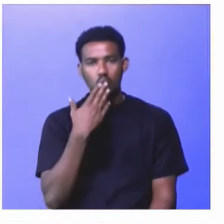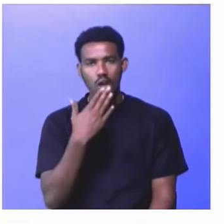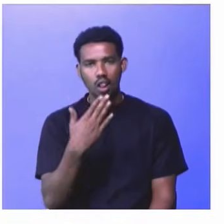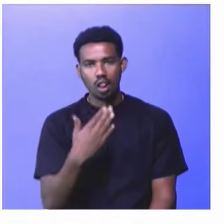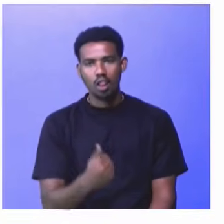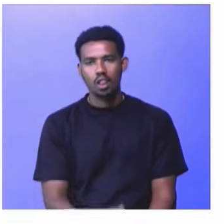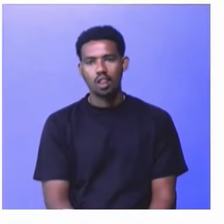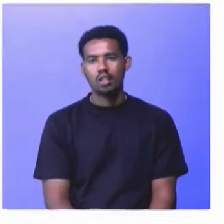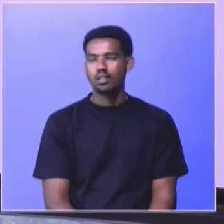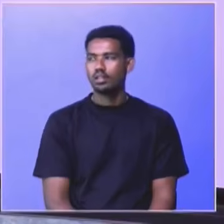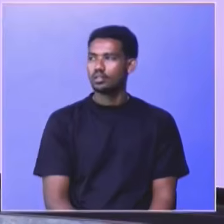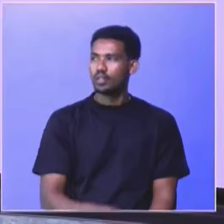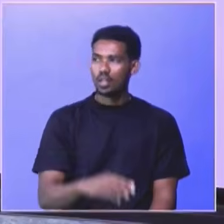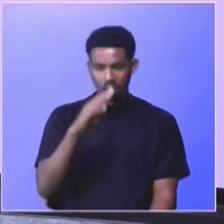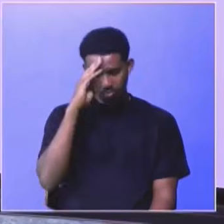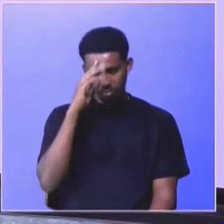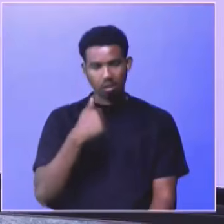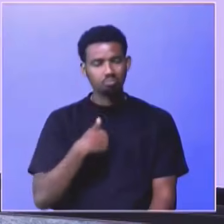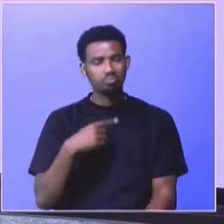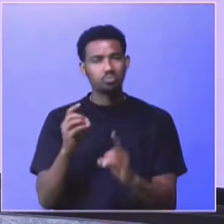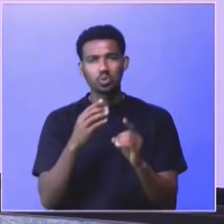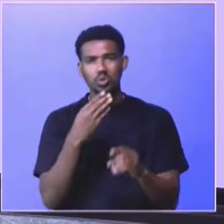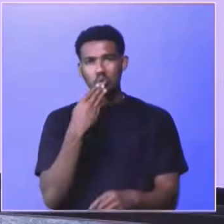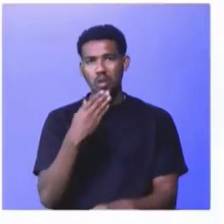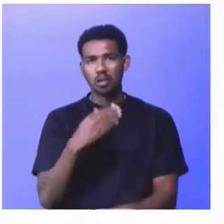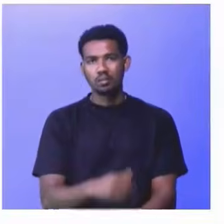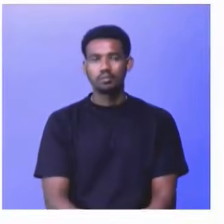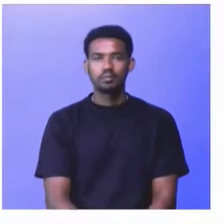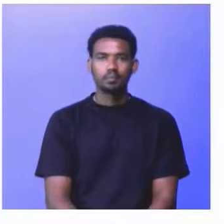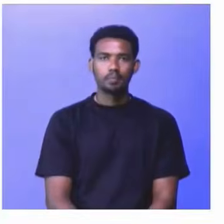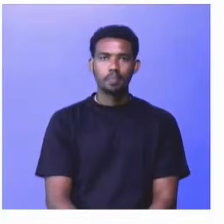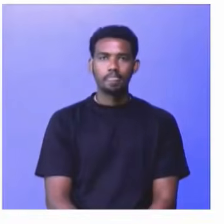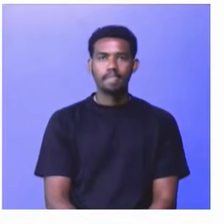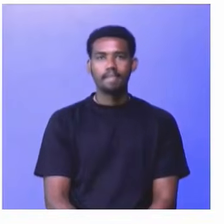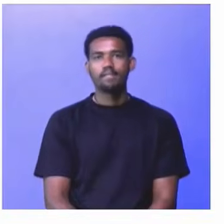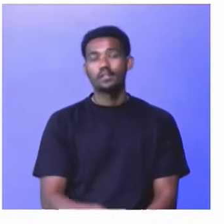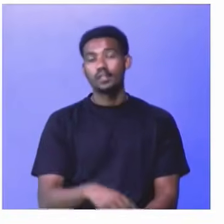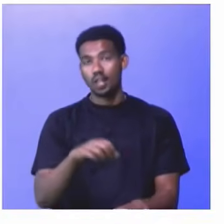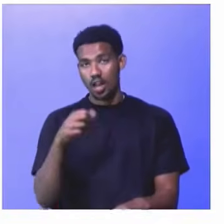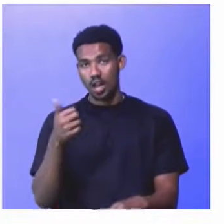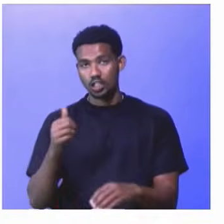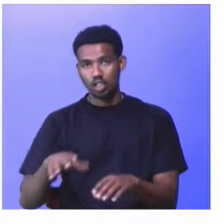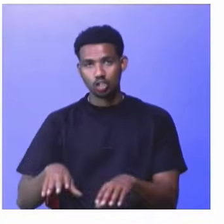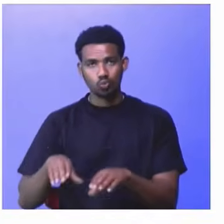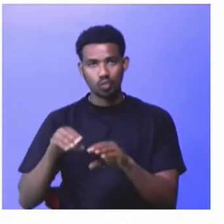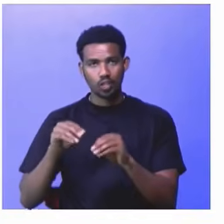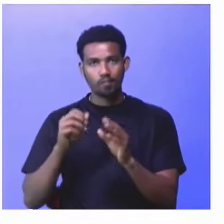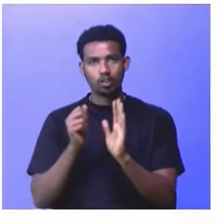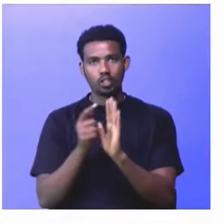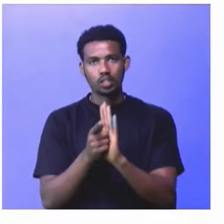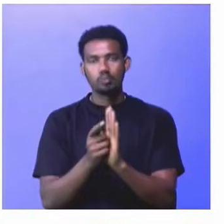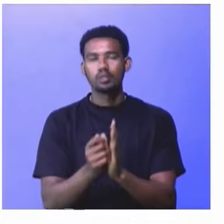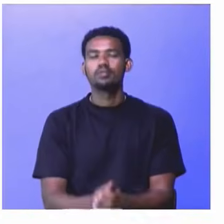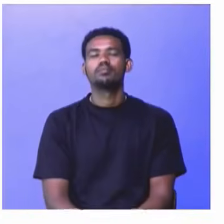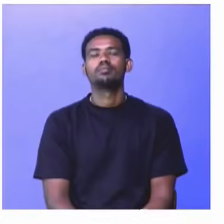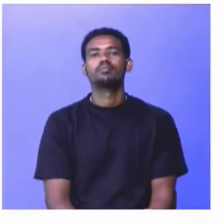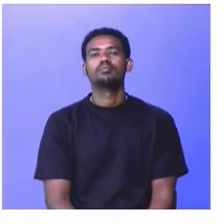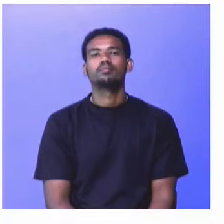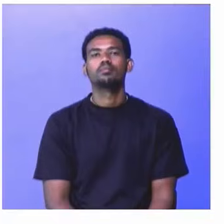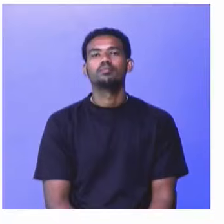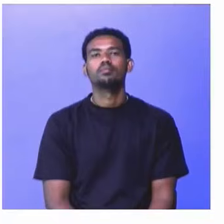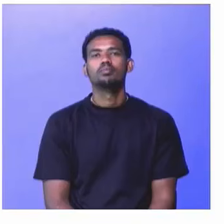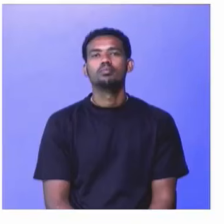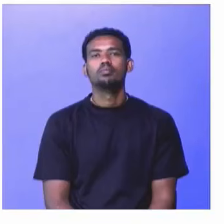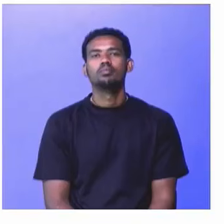Hello, I'm doing well. Let me add more. Here is another student. But for example, we can